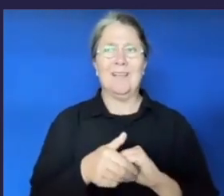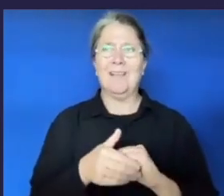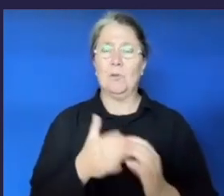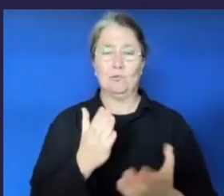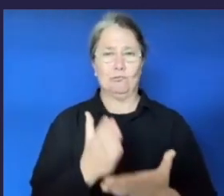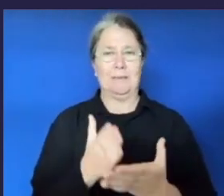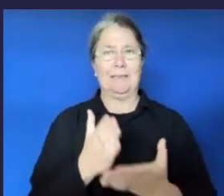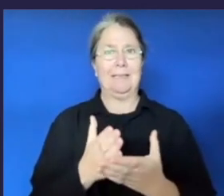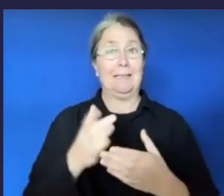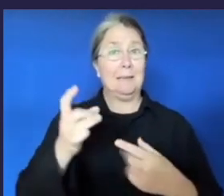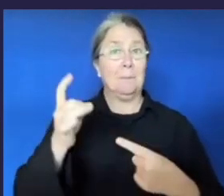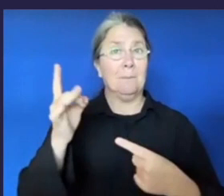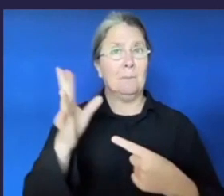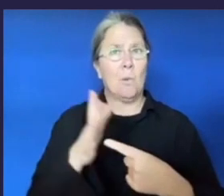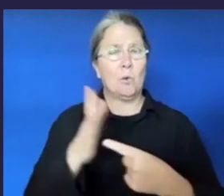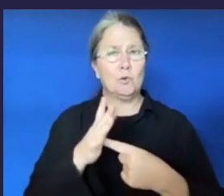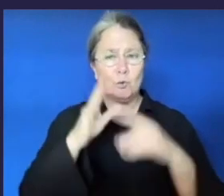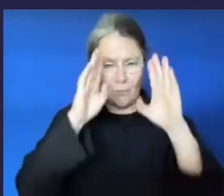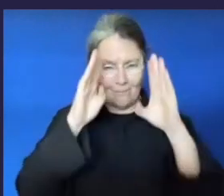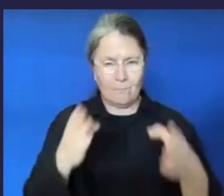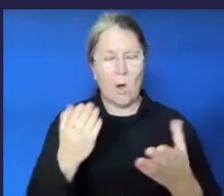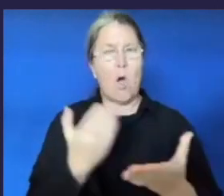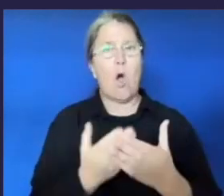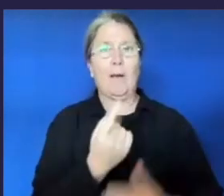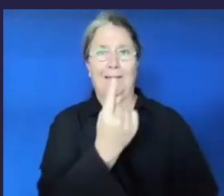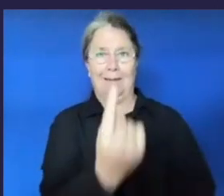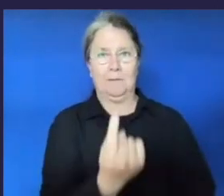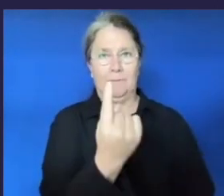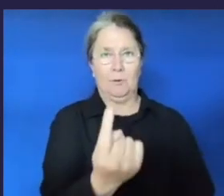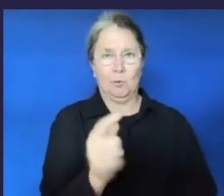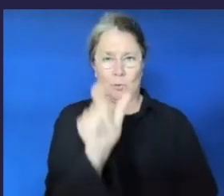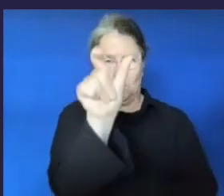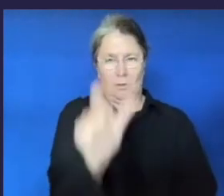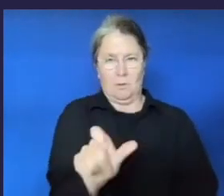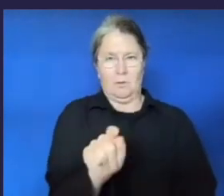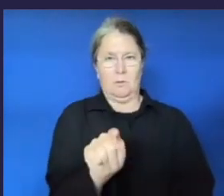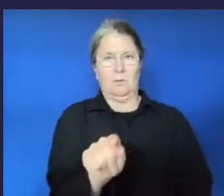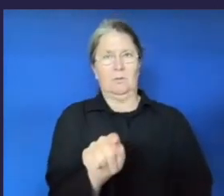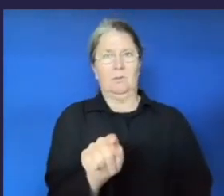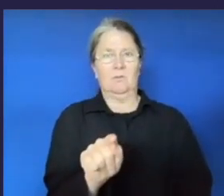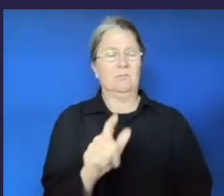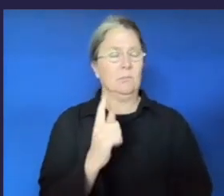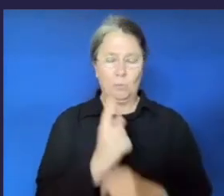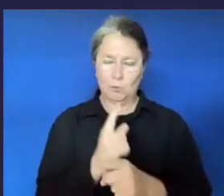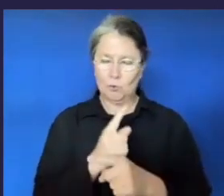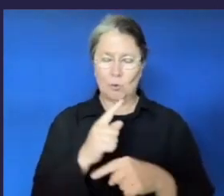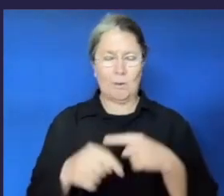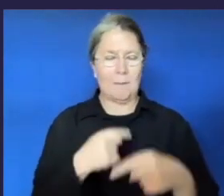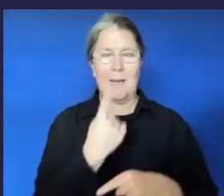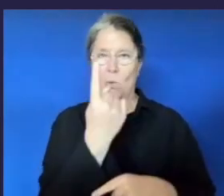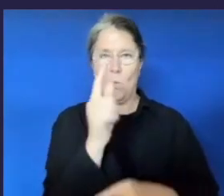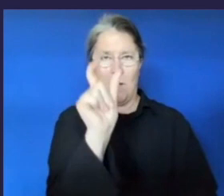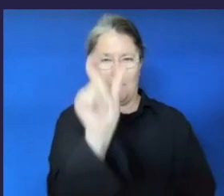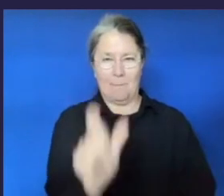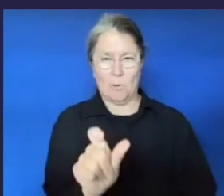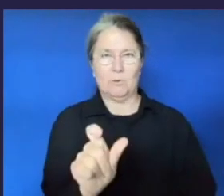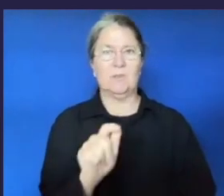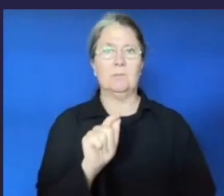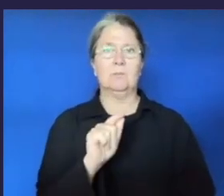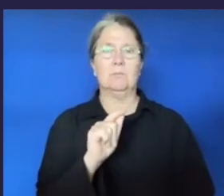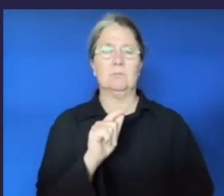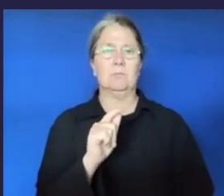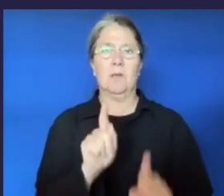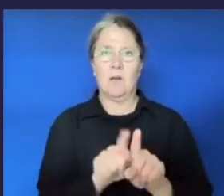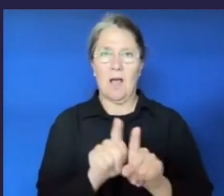of focusing on the individual. We're talking about one person at a time. So we're talking about Harvey, we're talking